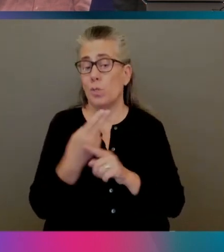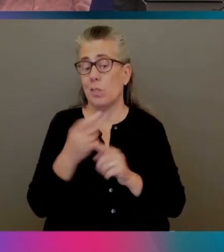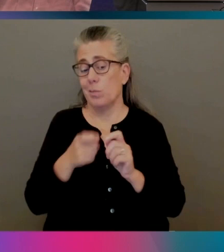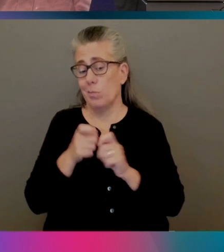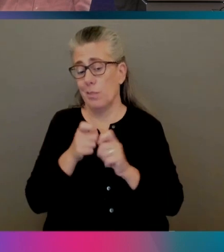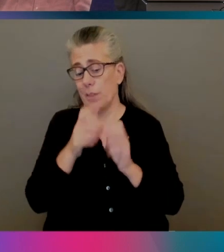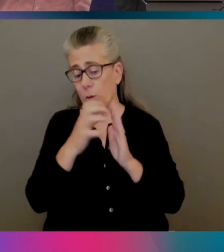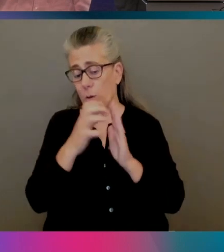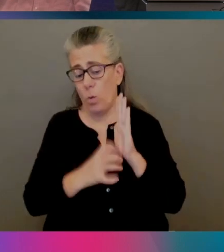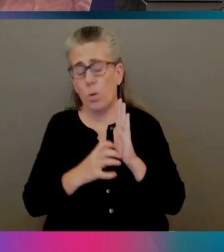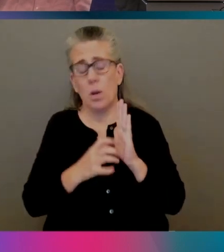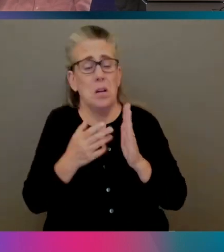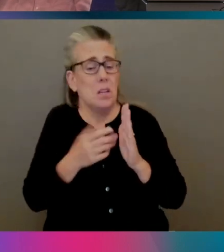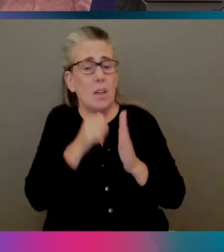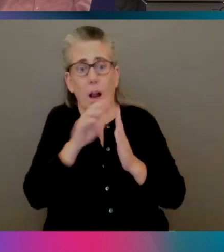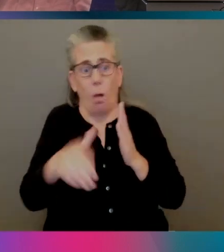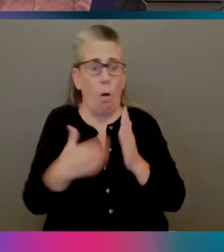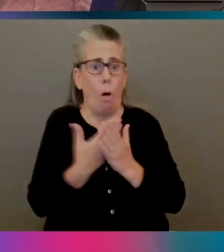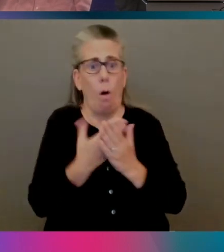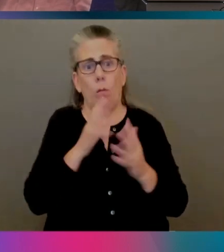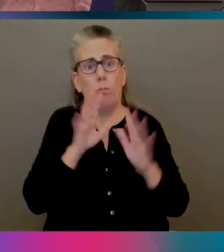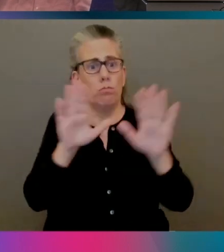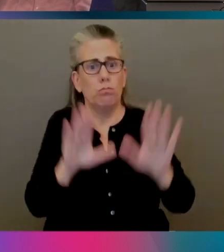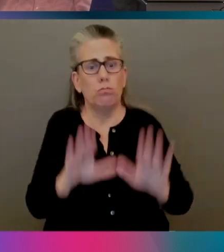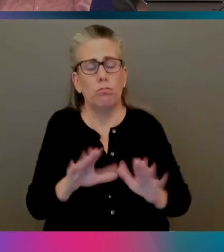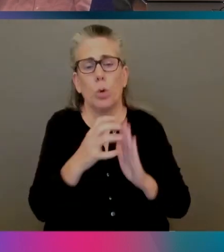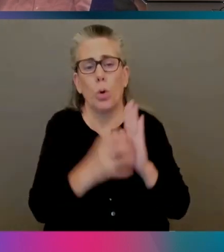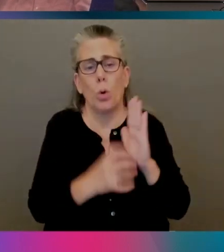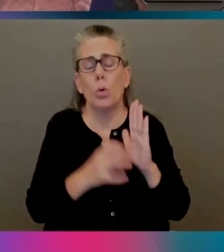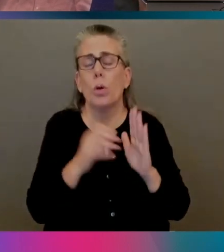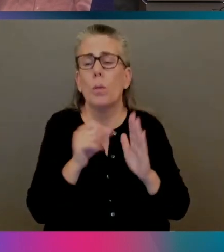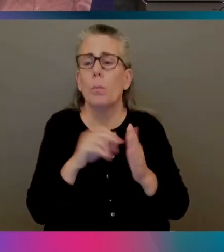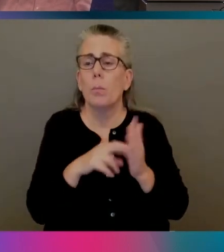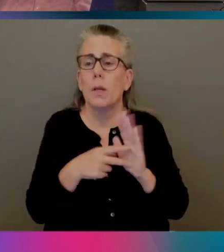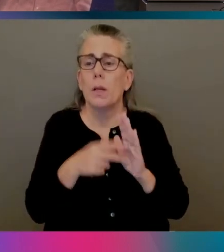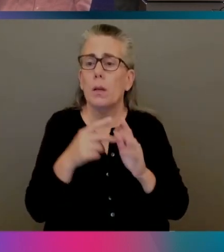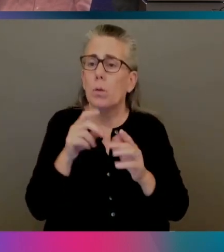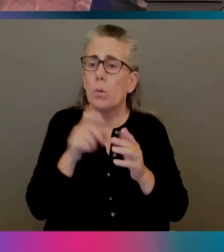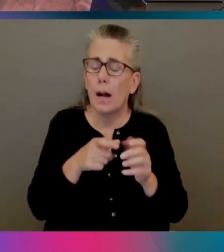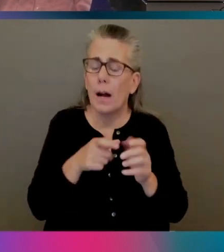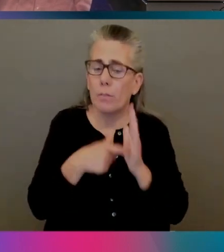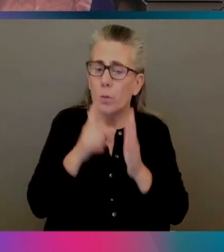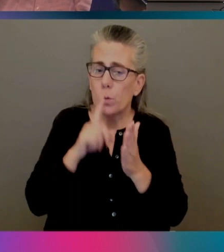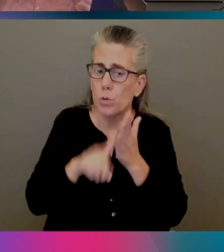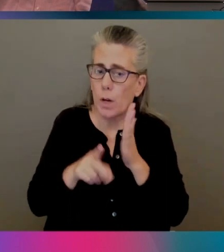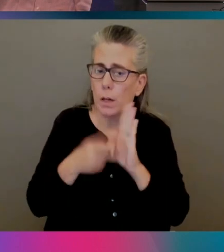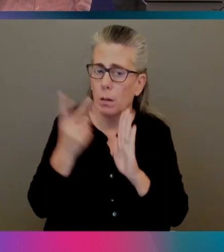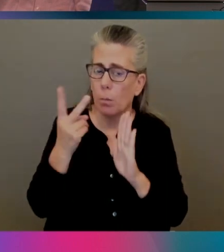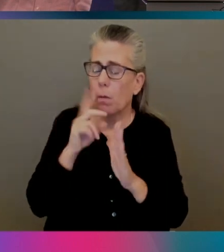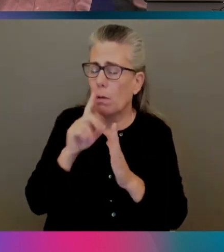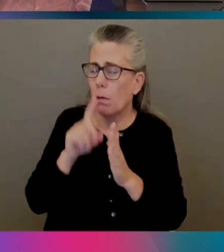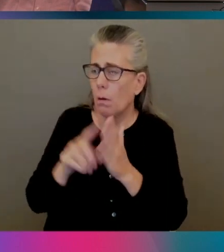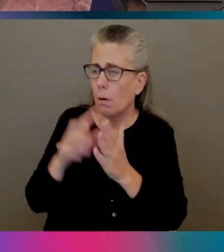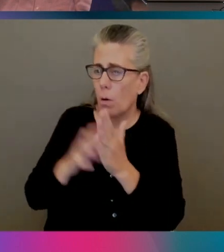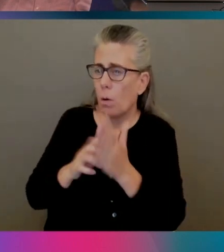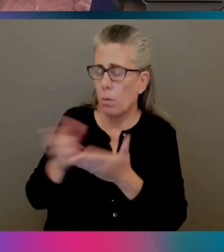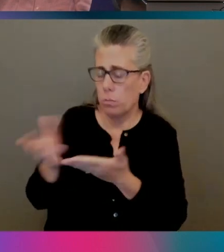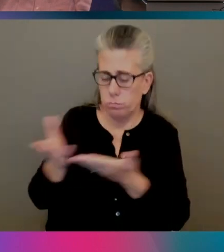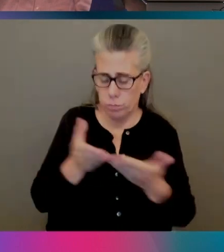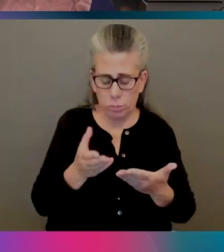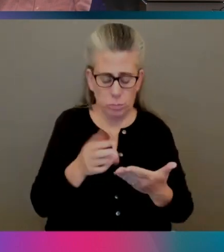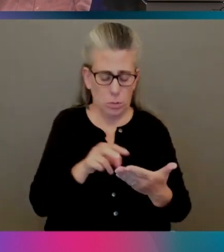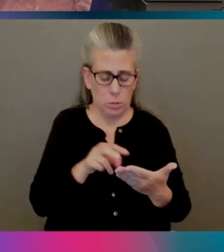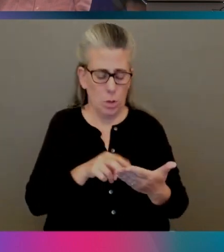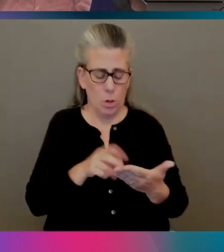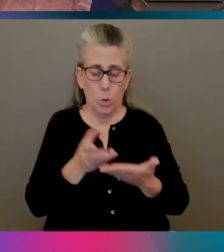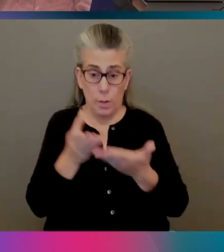right? So you have to make sure that when the code recommendations are generated, you're giving the developers the ability to do a couple of